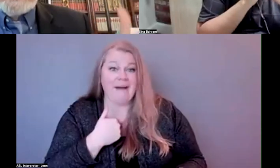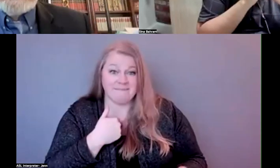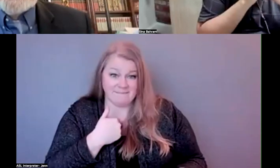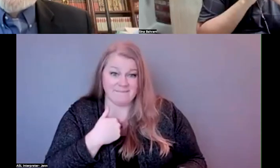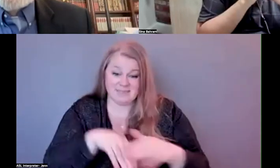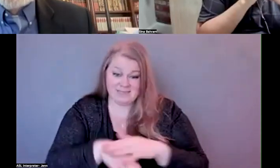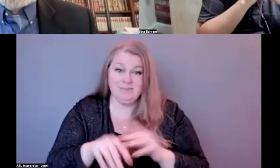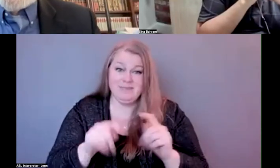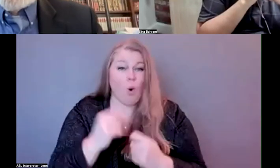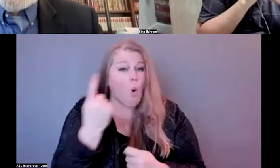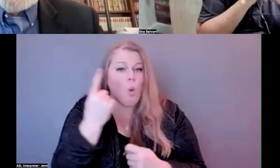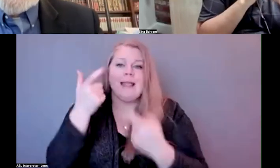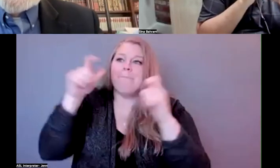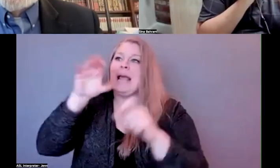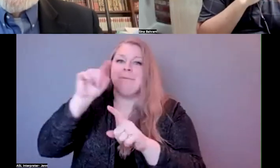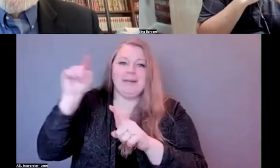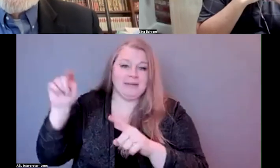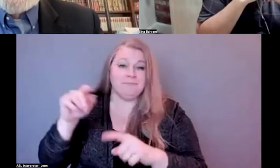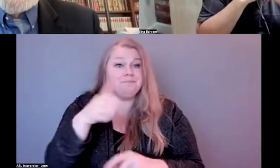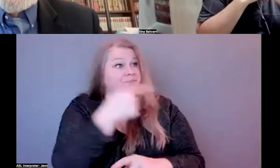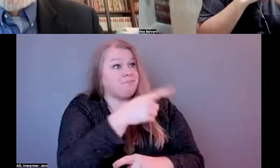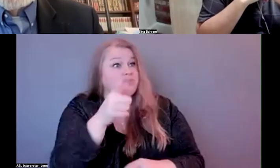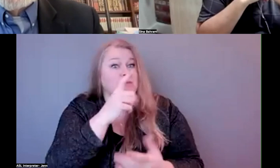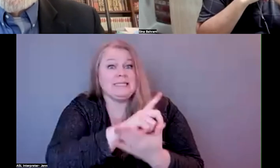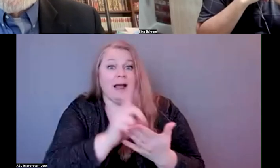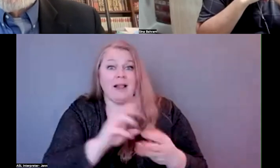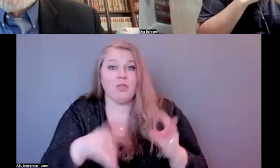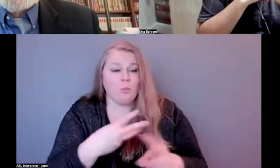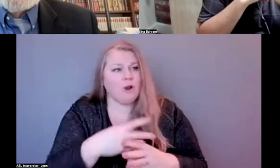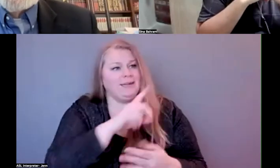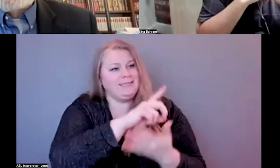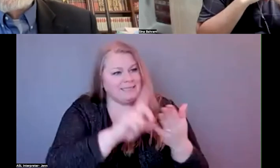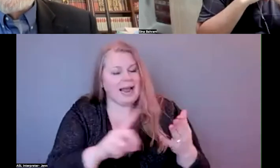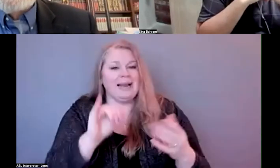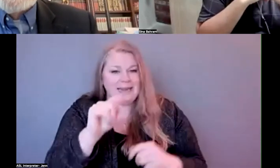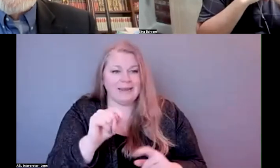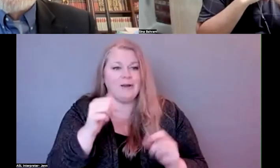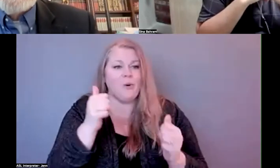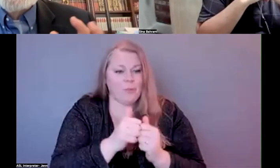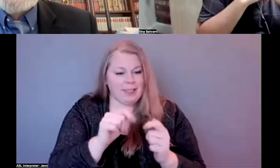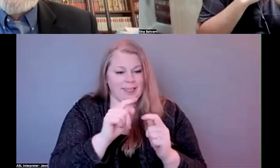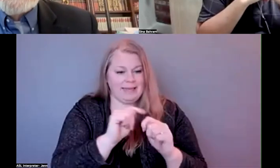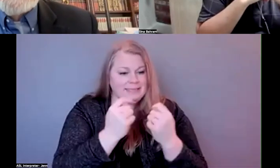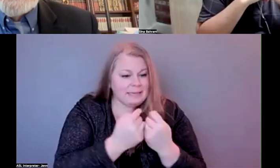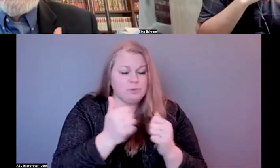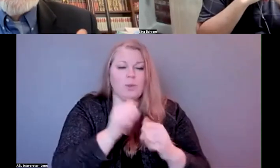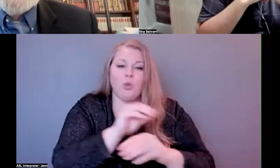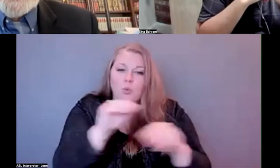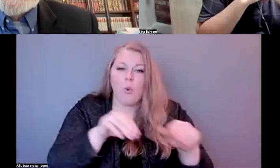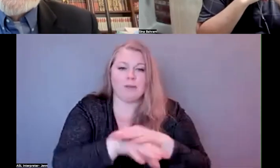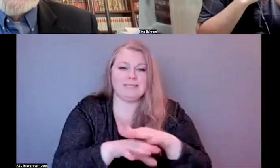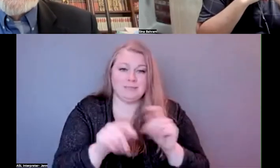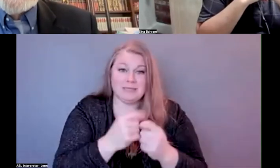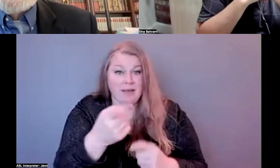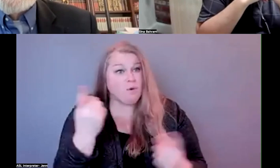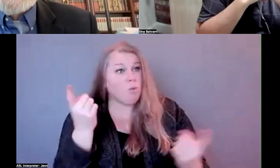few of the big ones we know. Everybody else that's designing the world is designing it with teams, and they have no accessibility team. And if you go talk